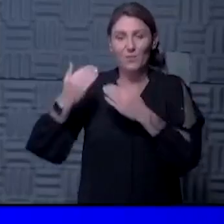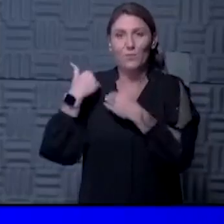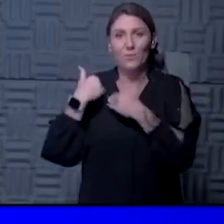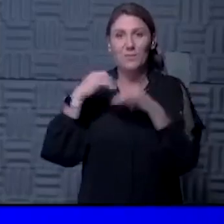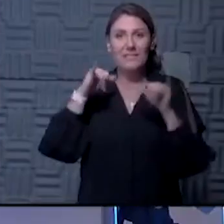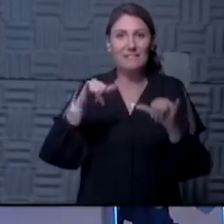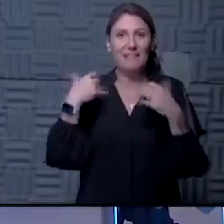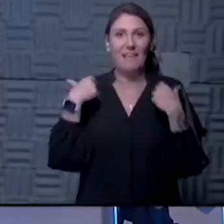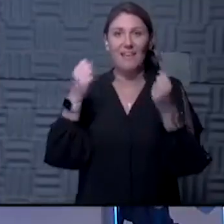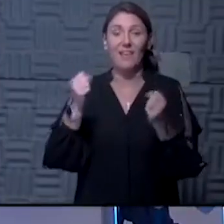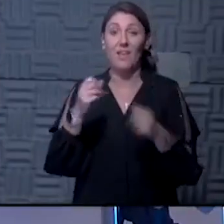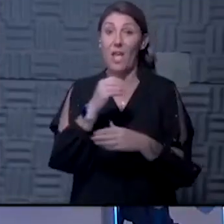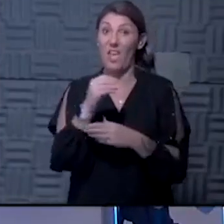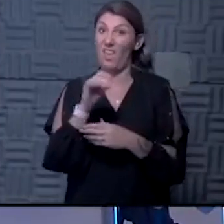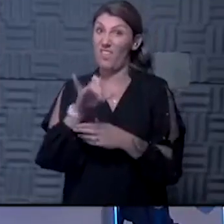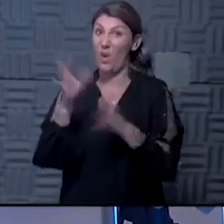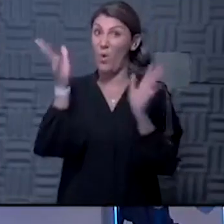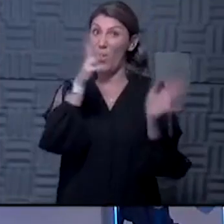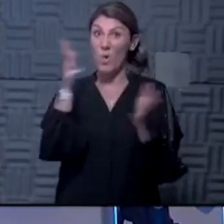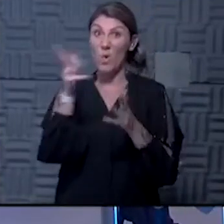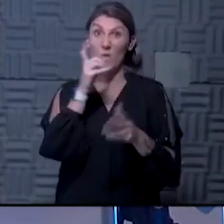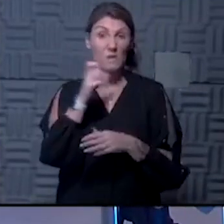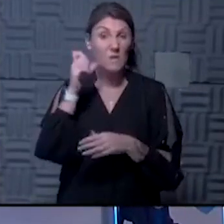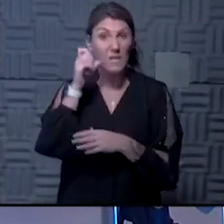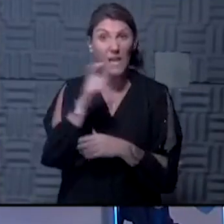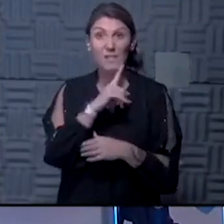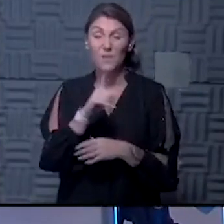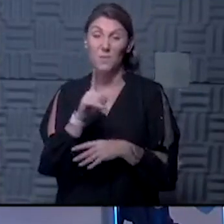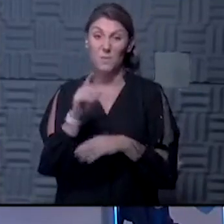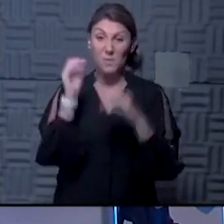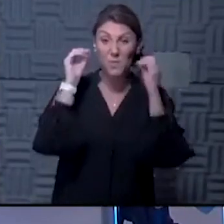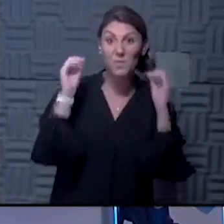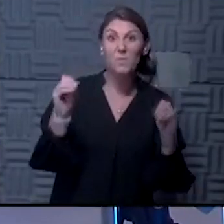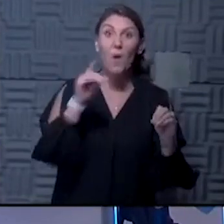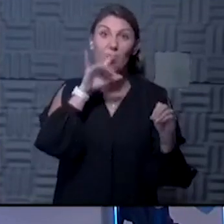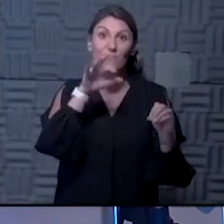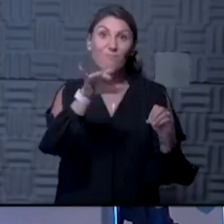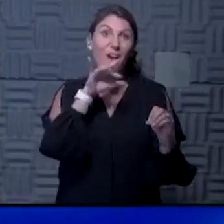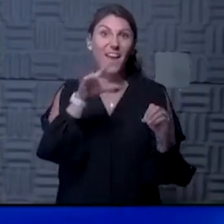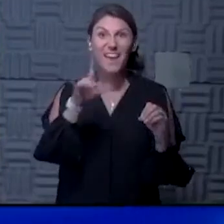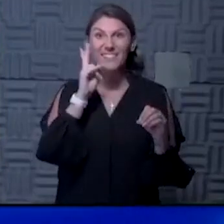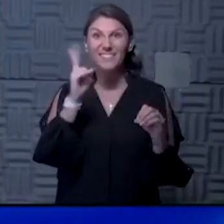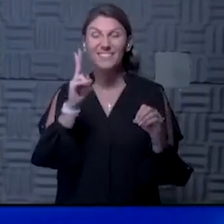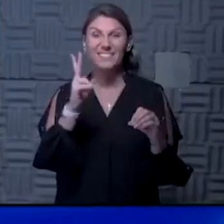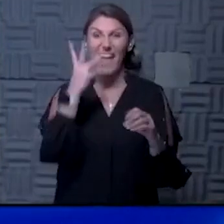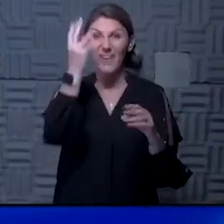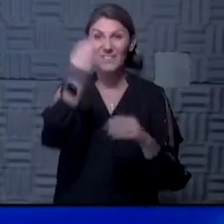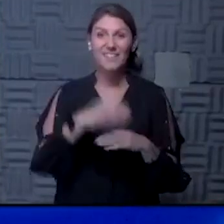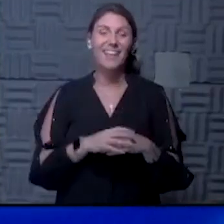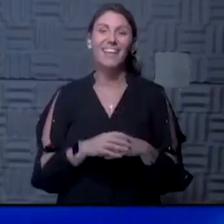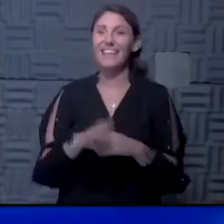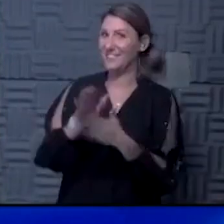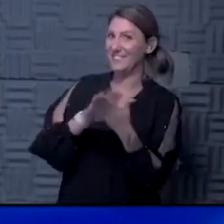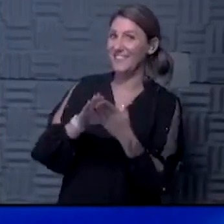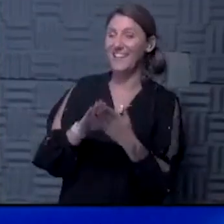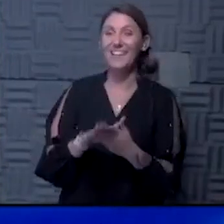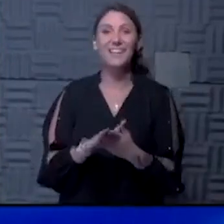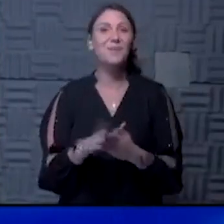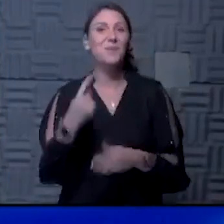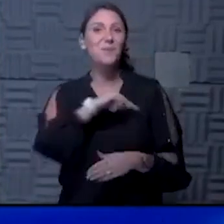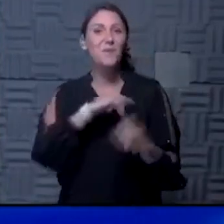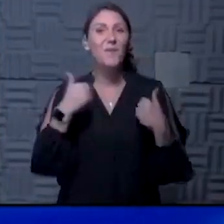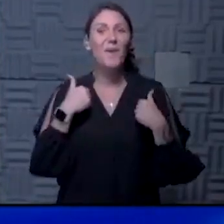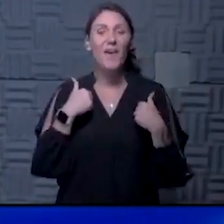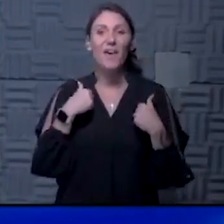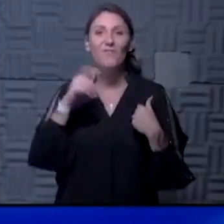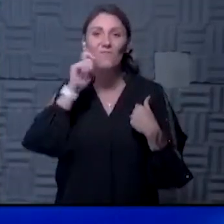stay healthy. Yeah, that wind was blowing around yesterday, so there was no breath clouds sitting still outside yesterday. It was nice. Hey, folks, we got some pretty